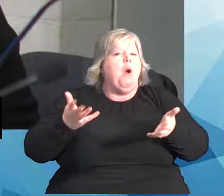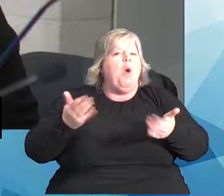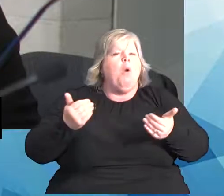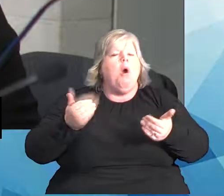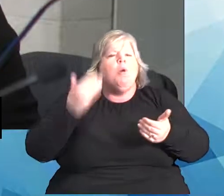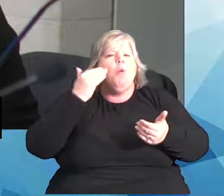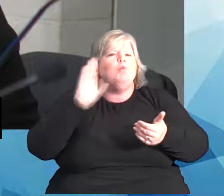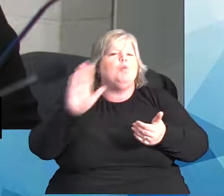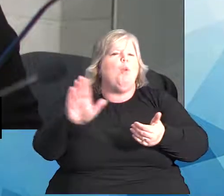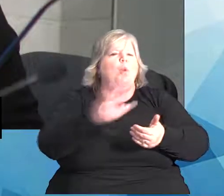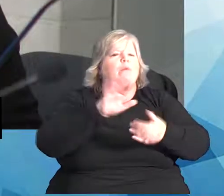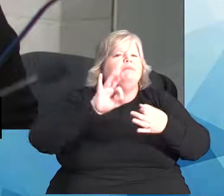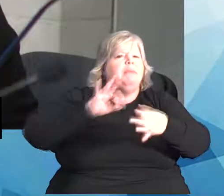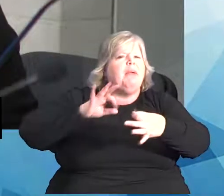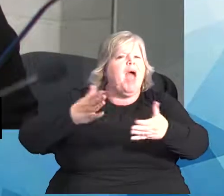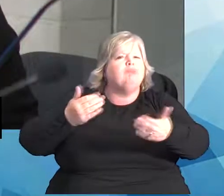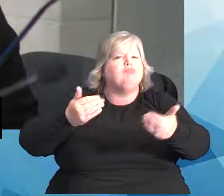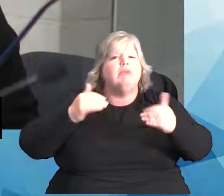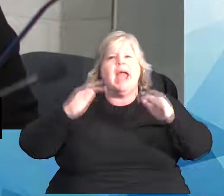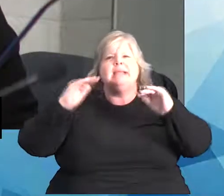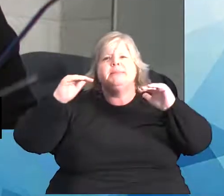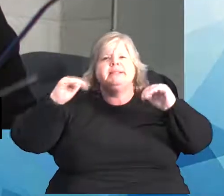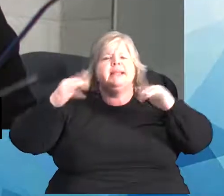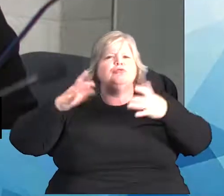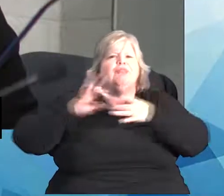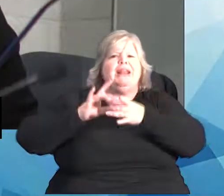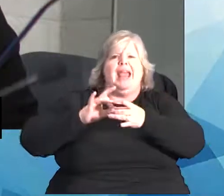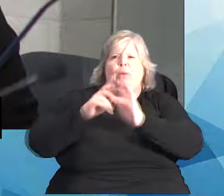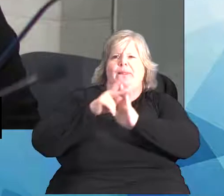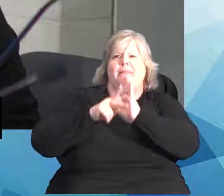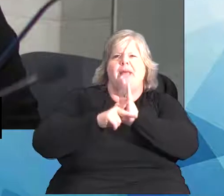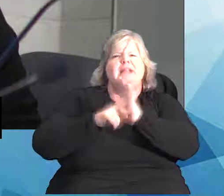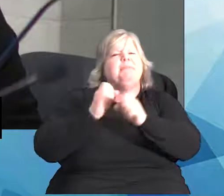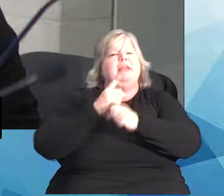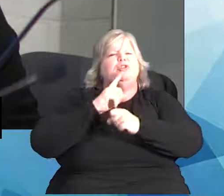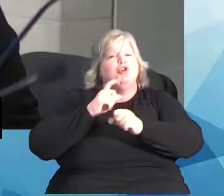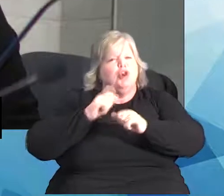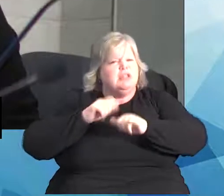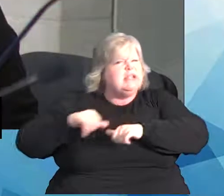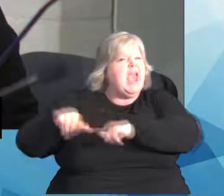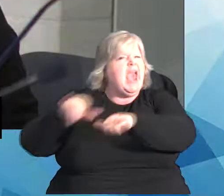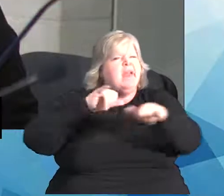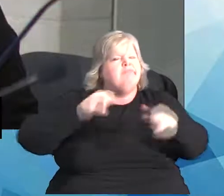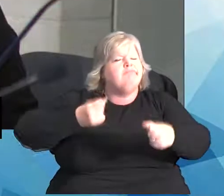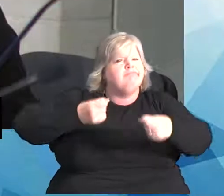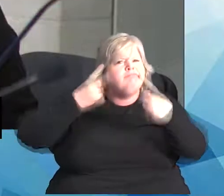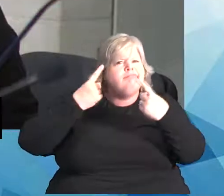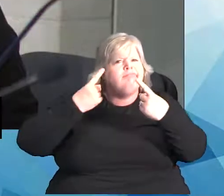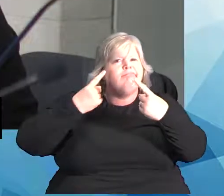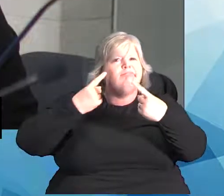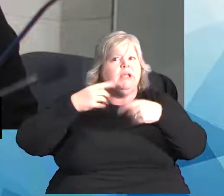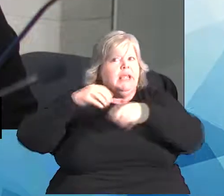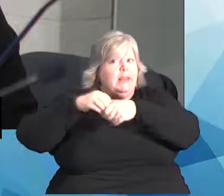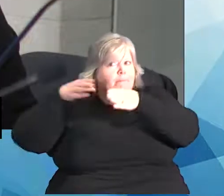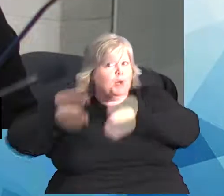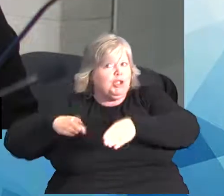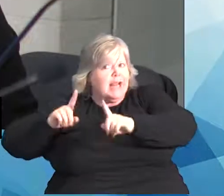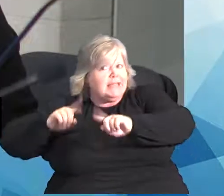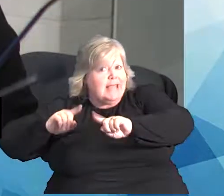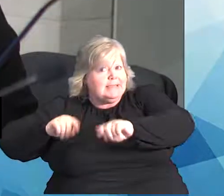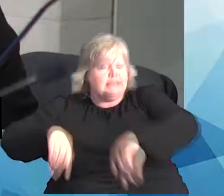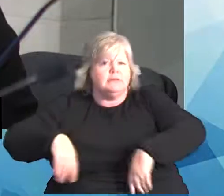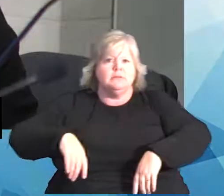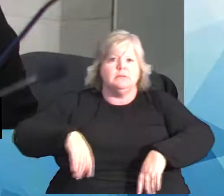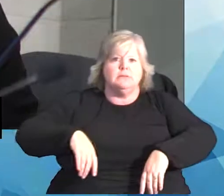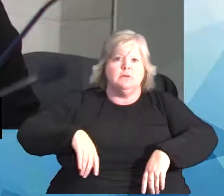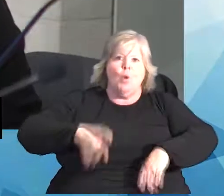board, what their expectations are, so that we can get on the same page in terms of in-person attendance and attendance